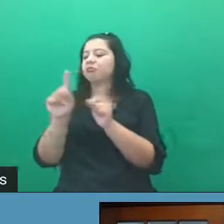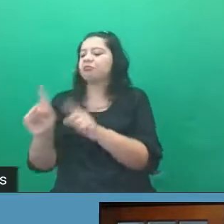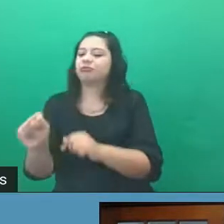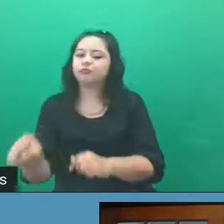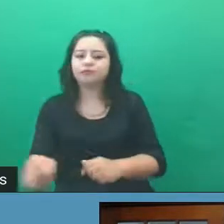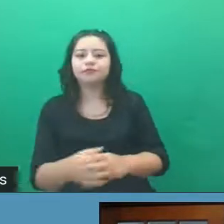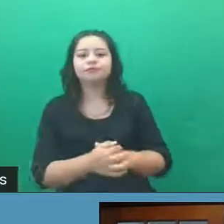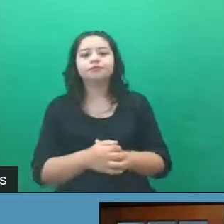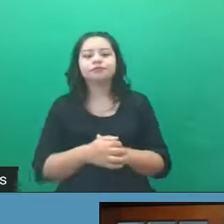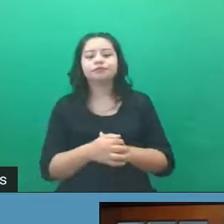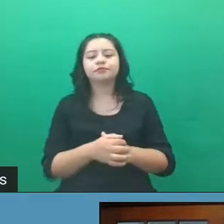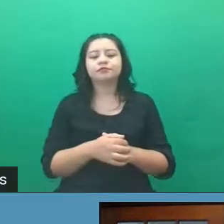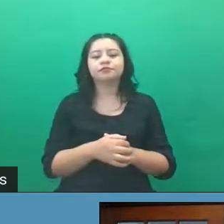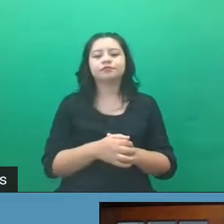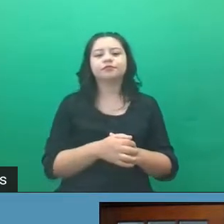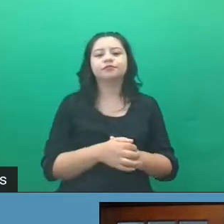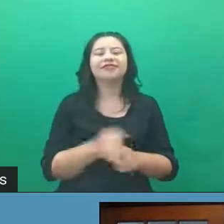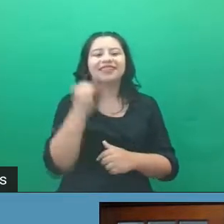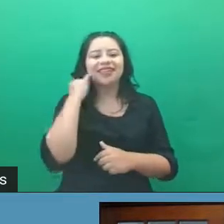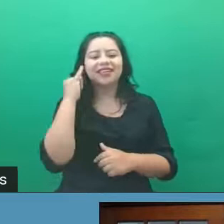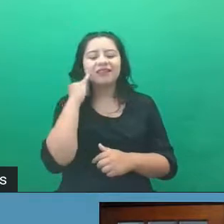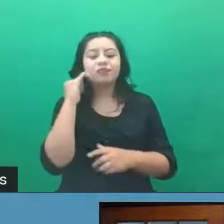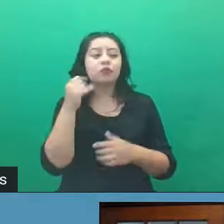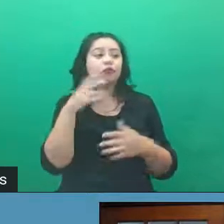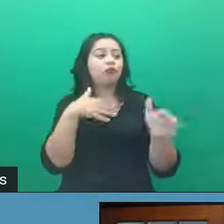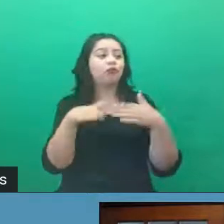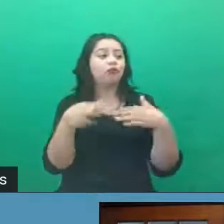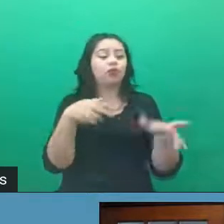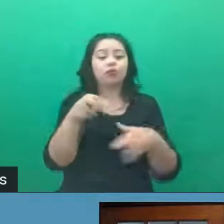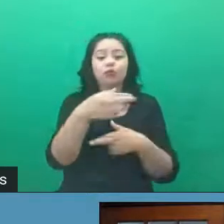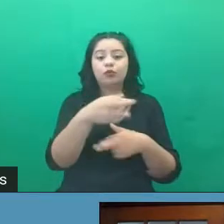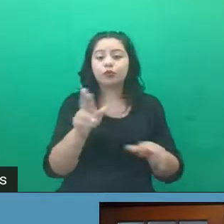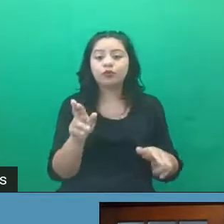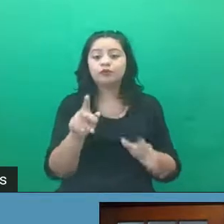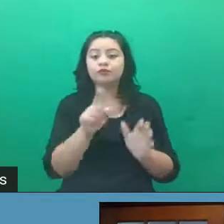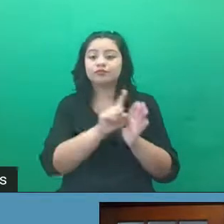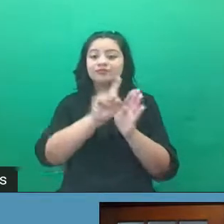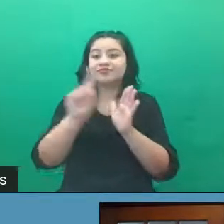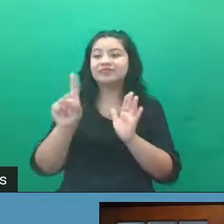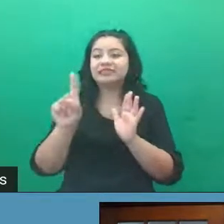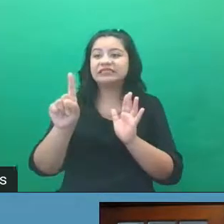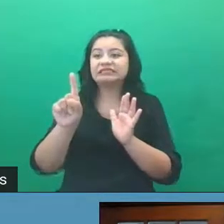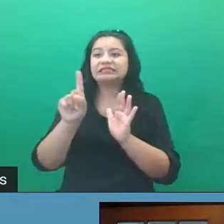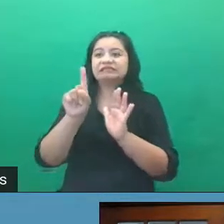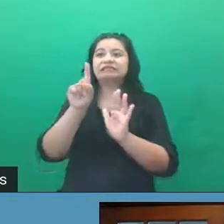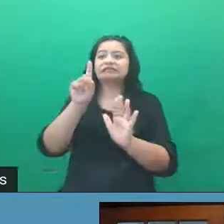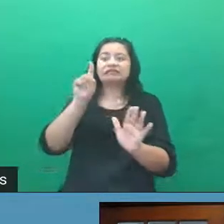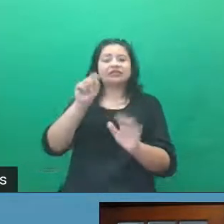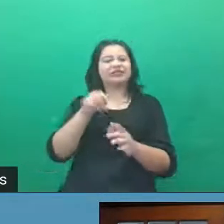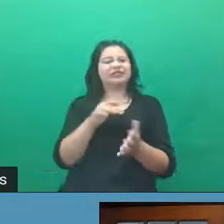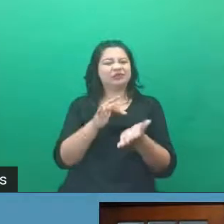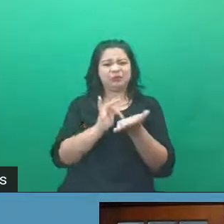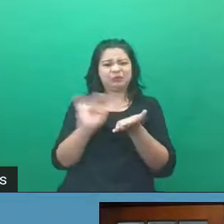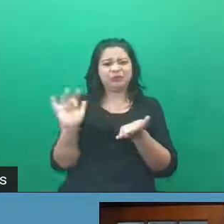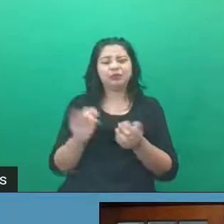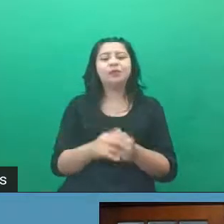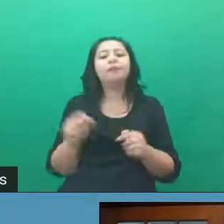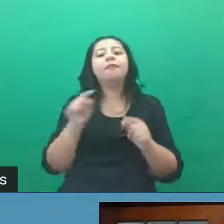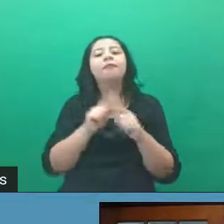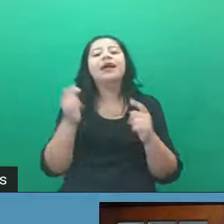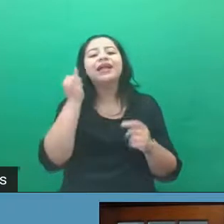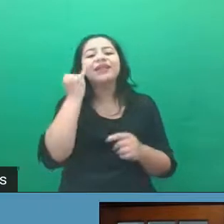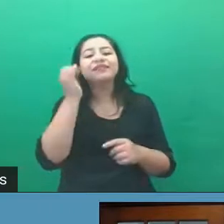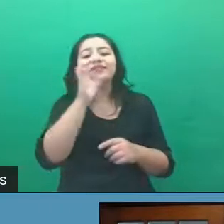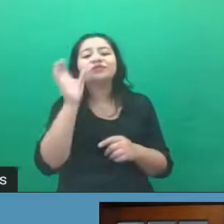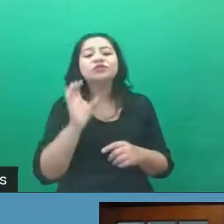it's rude to if you walked in a room and I immediately walked out, that'd be very rude. But now within Zoom, I guess we're